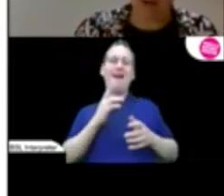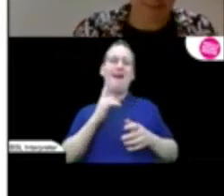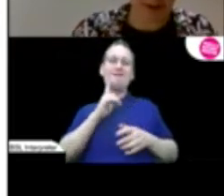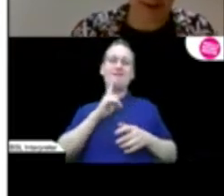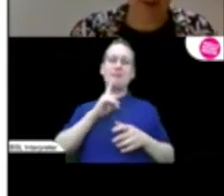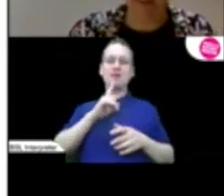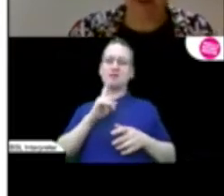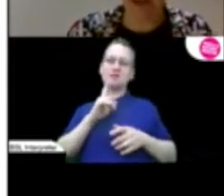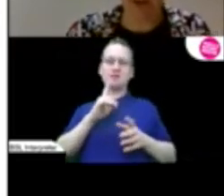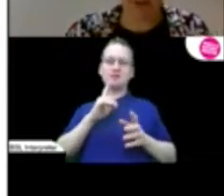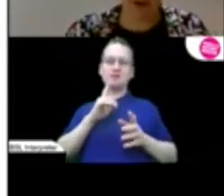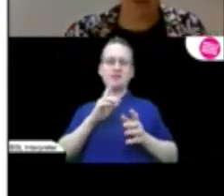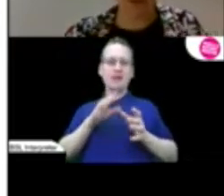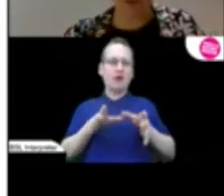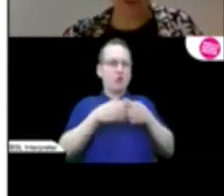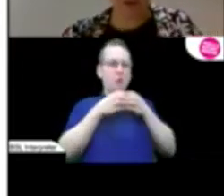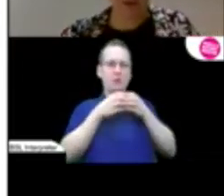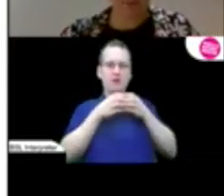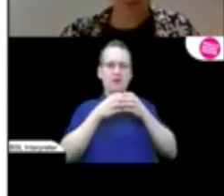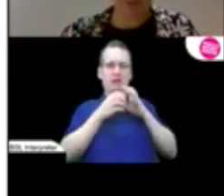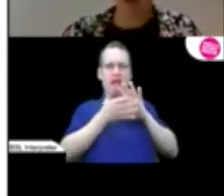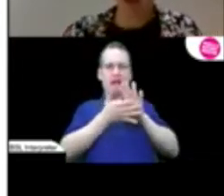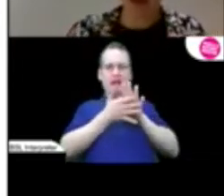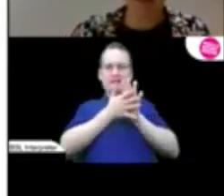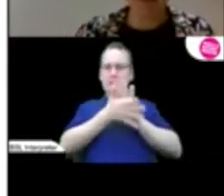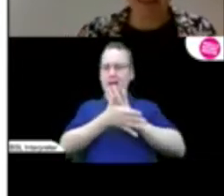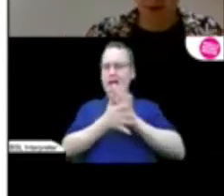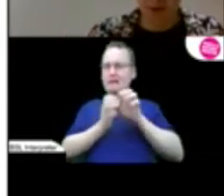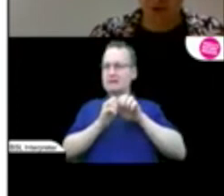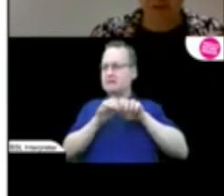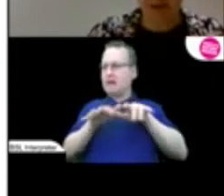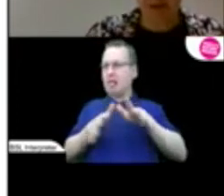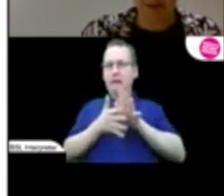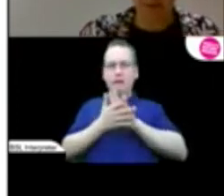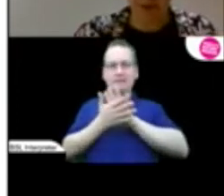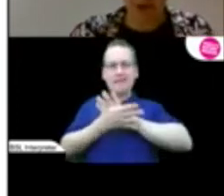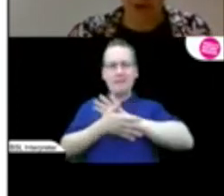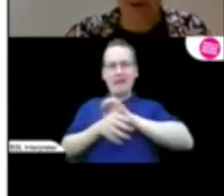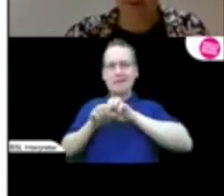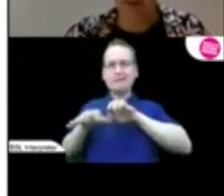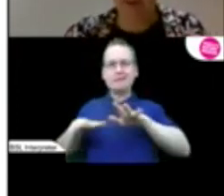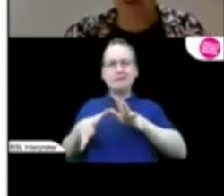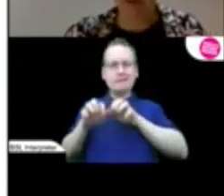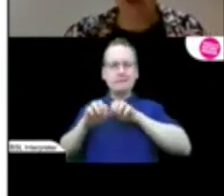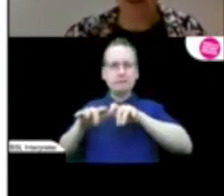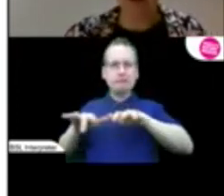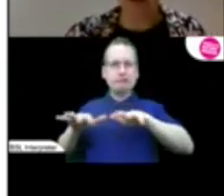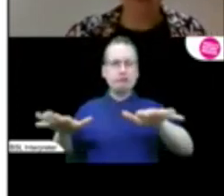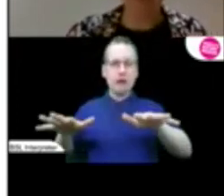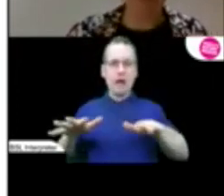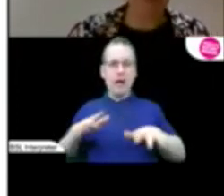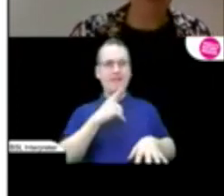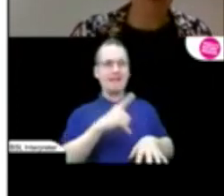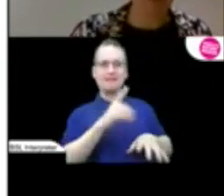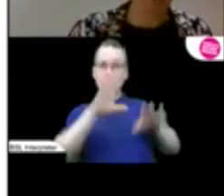were contaminating the nation's morals. And this led to a crackdown on deviant